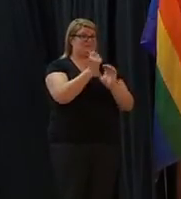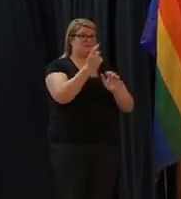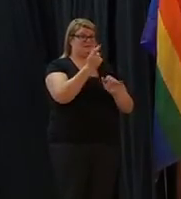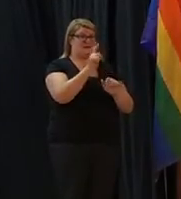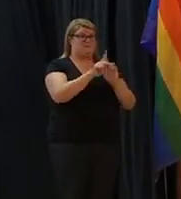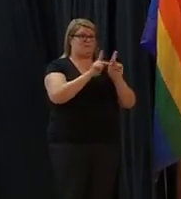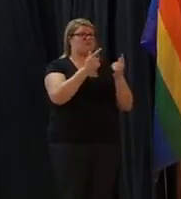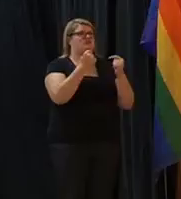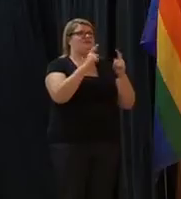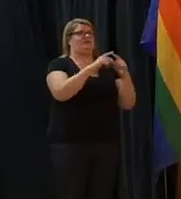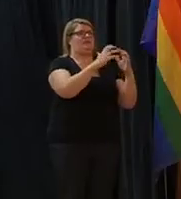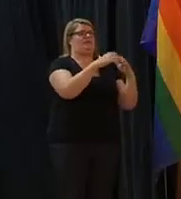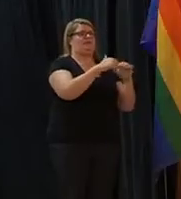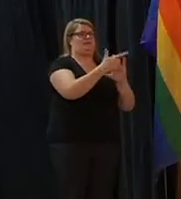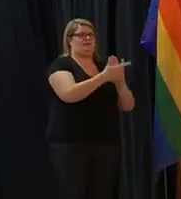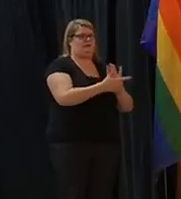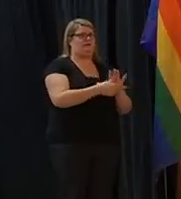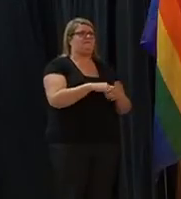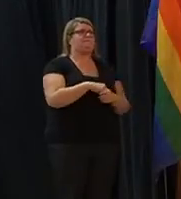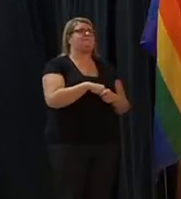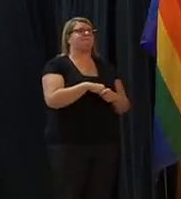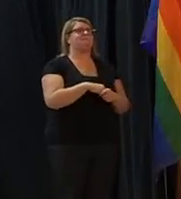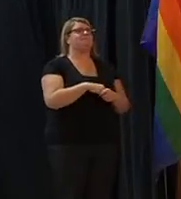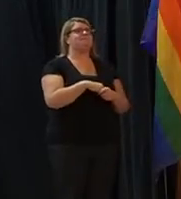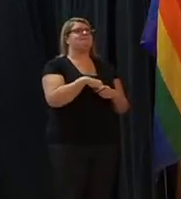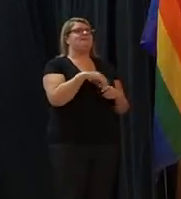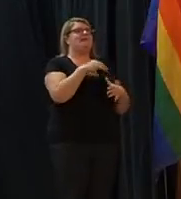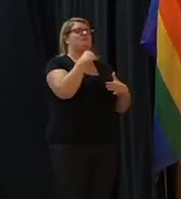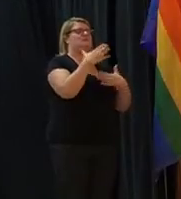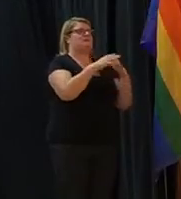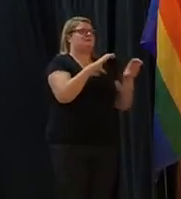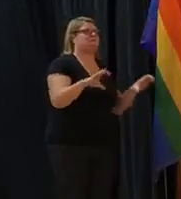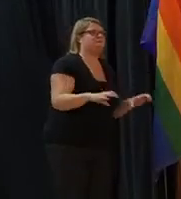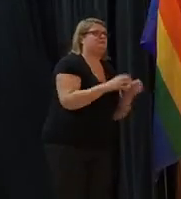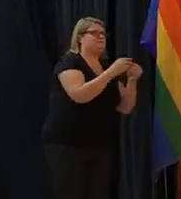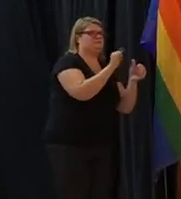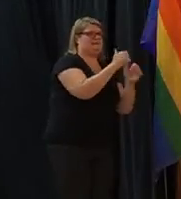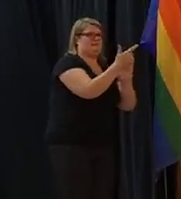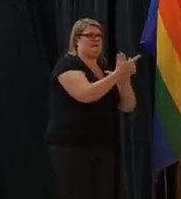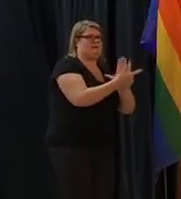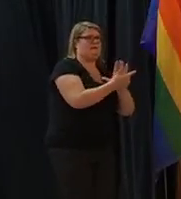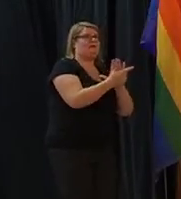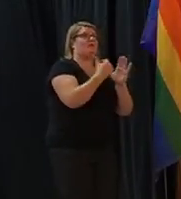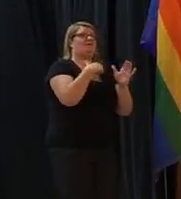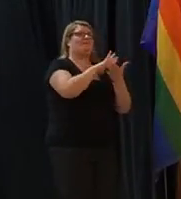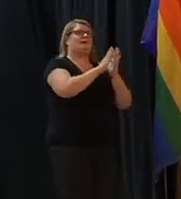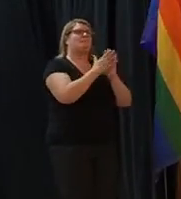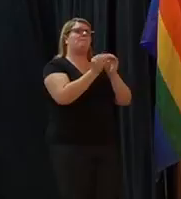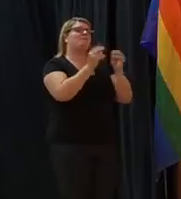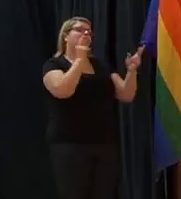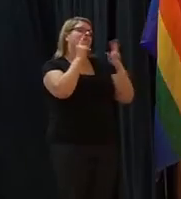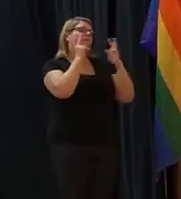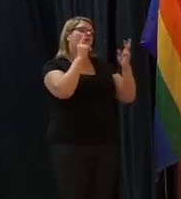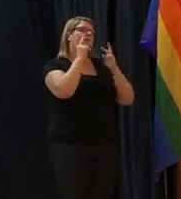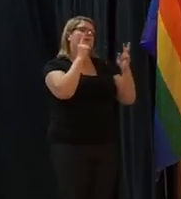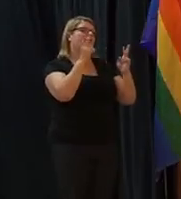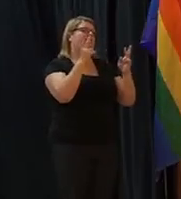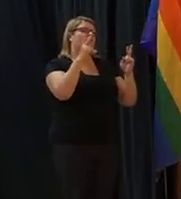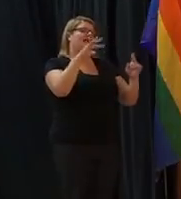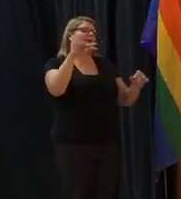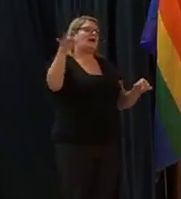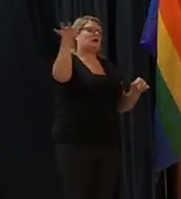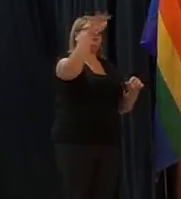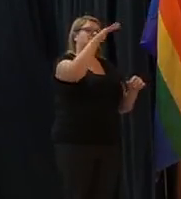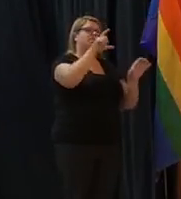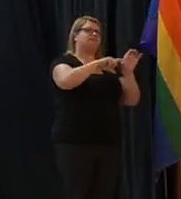so far. And actually, through that, we have seen ourselves visible out there. We are visible that